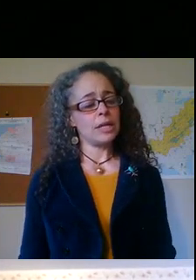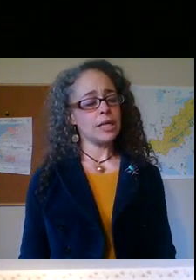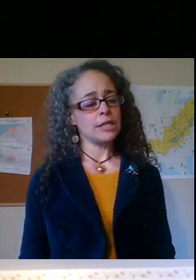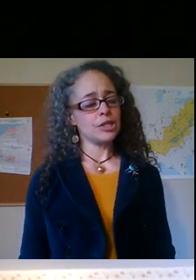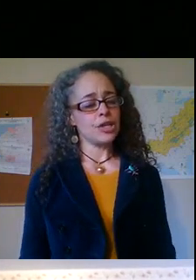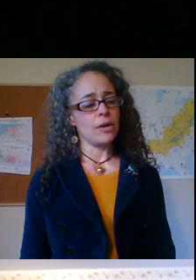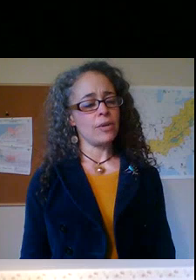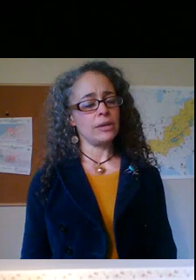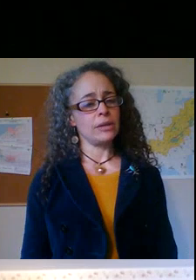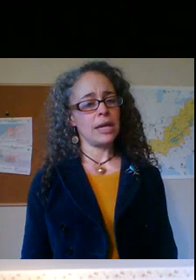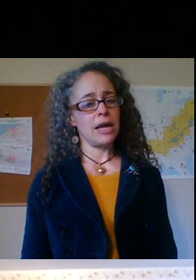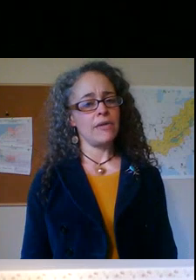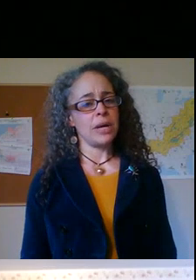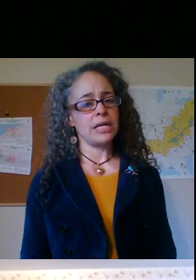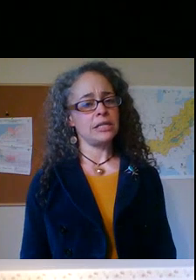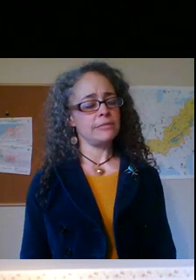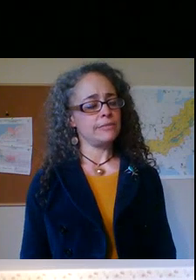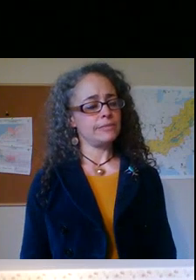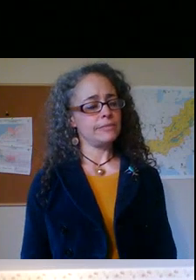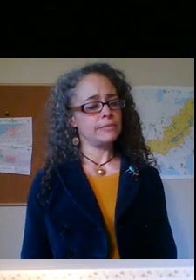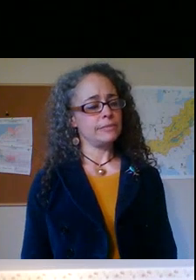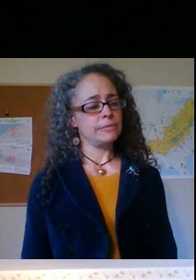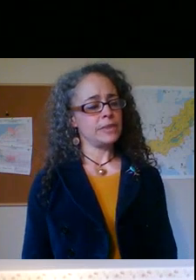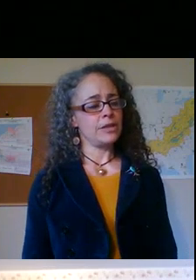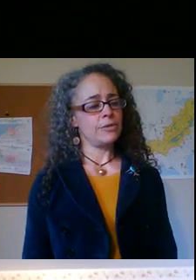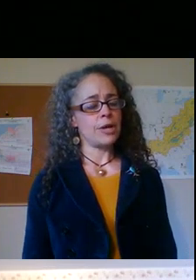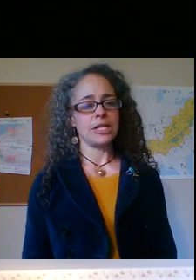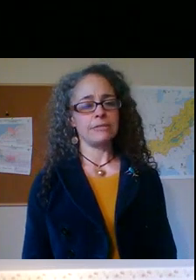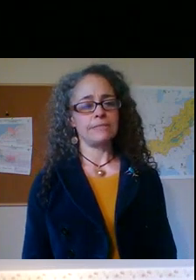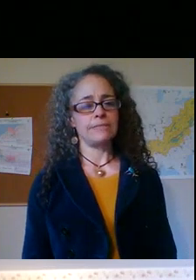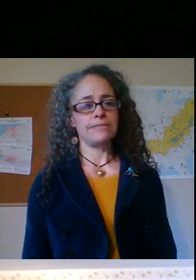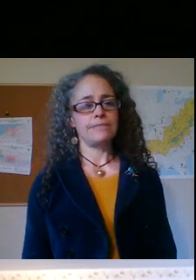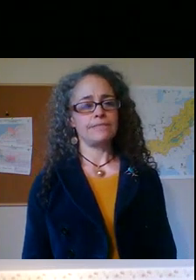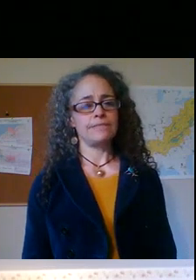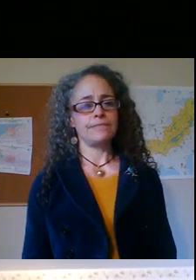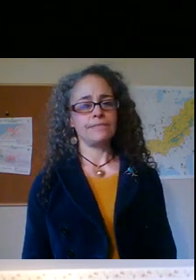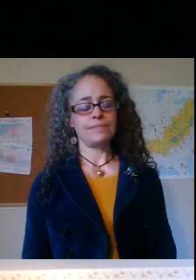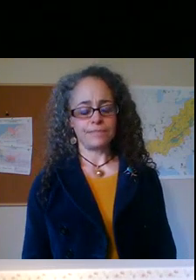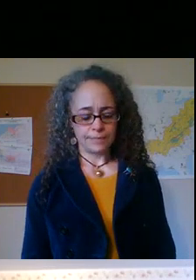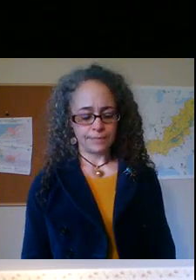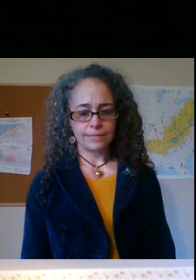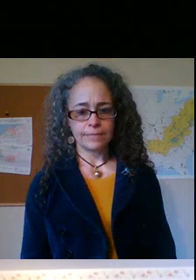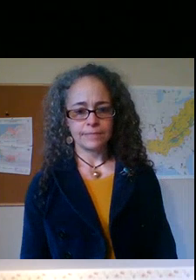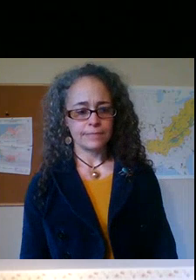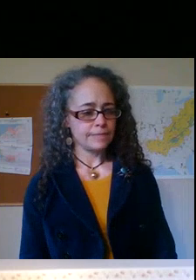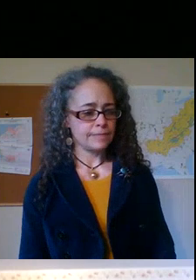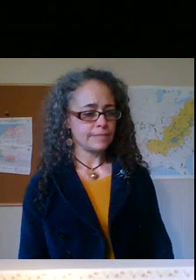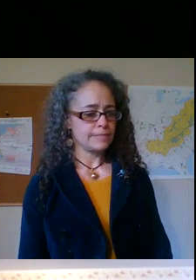Would anyone else like to share what they have in mind? Another project?